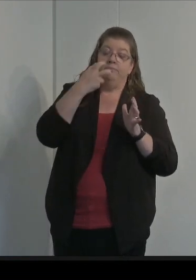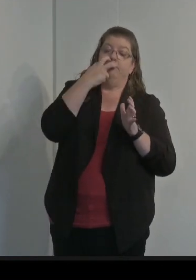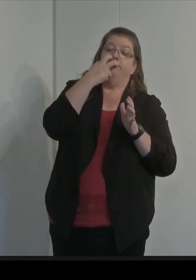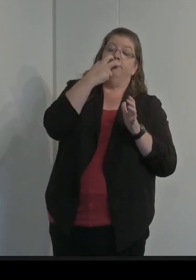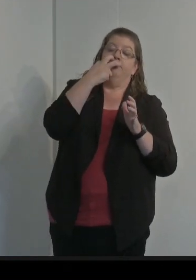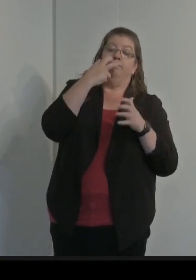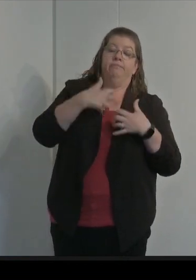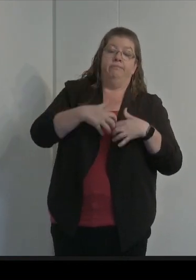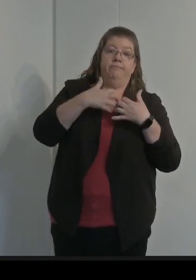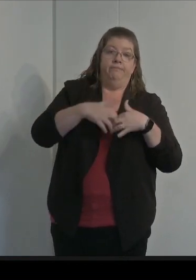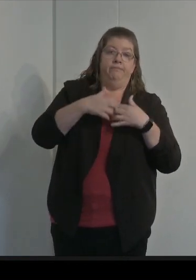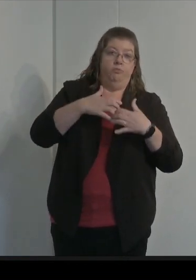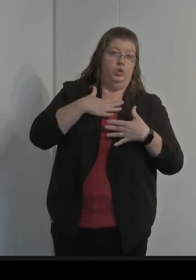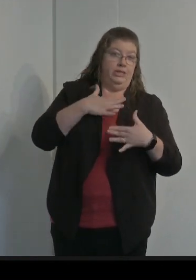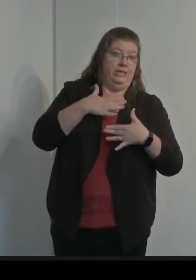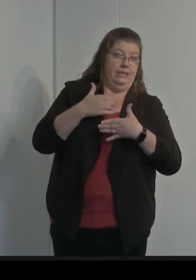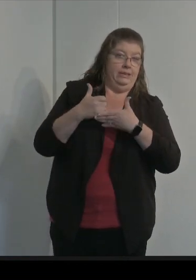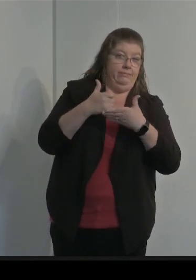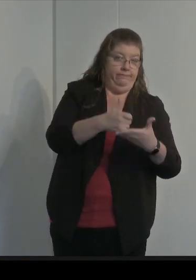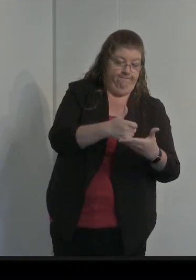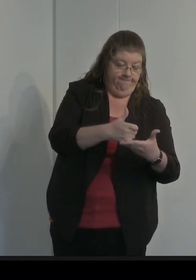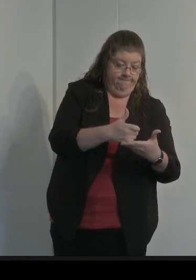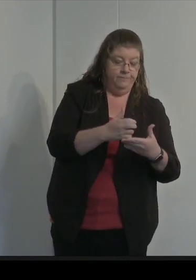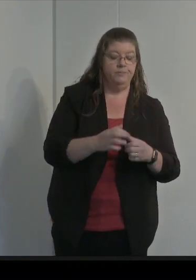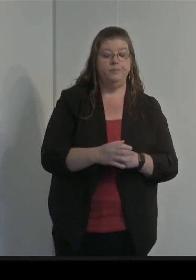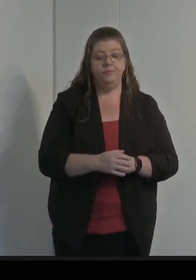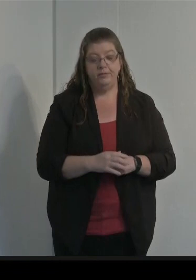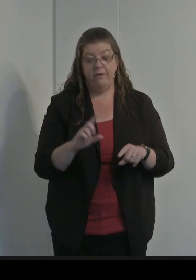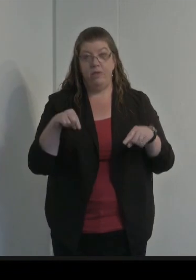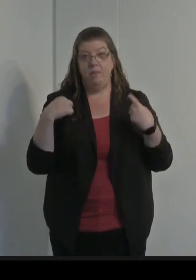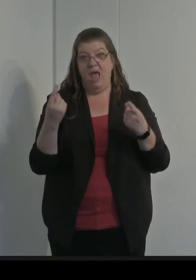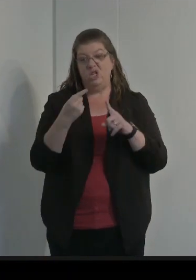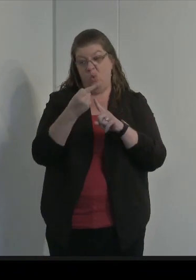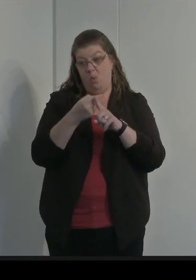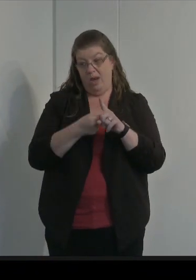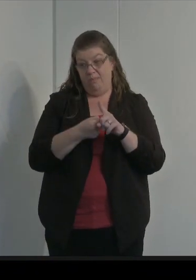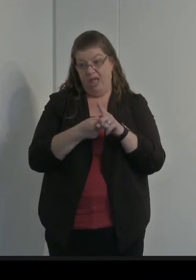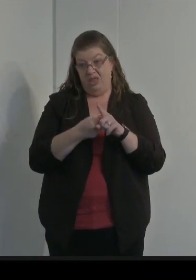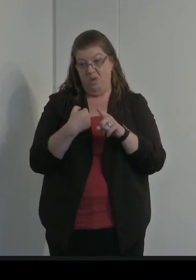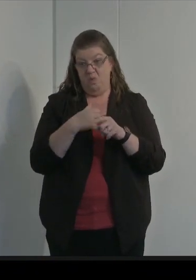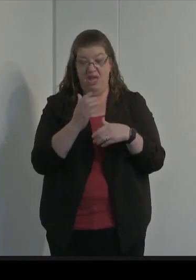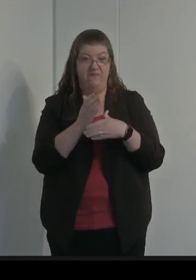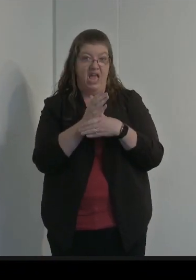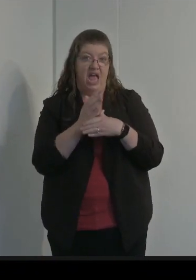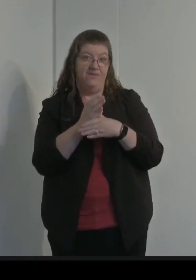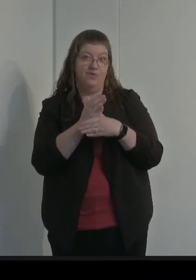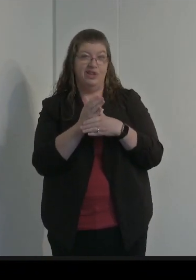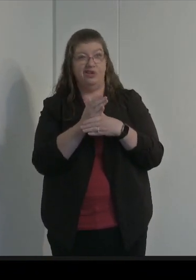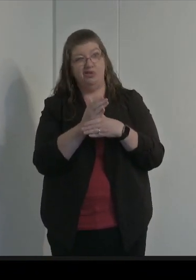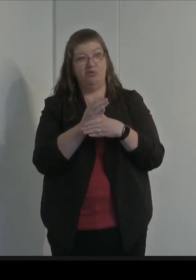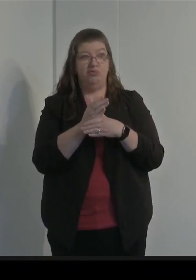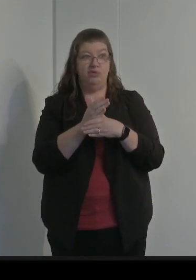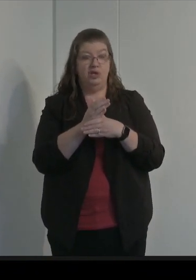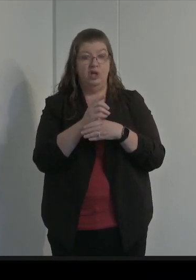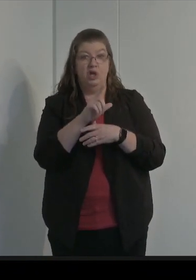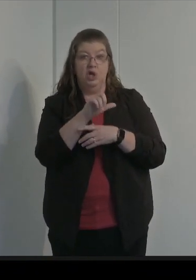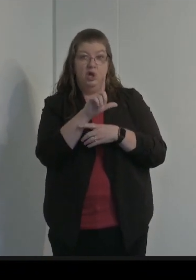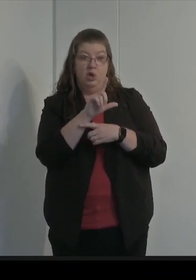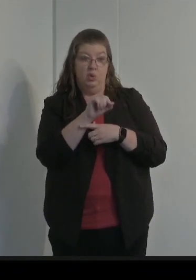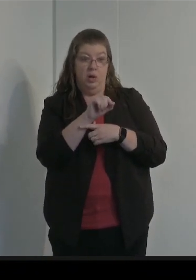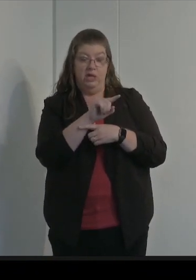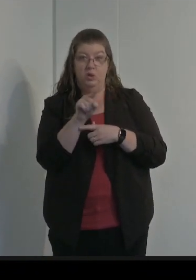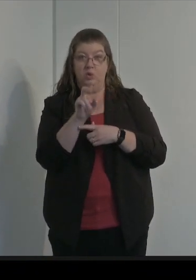and mechanical ventilation. And over the past month or so, we've had an average of 20 to